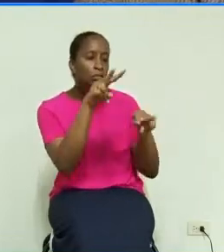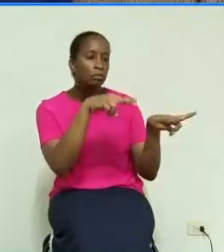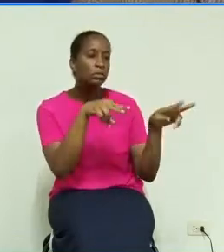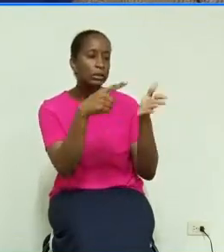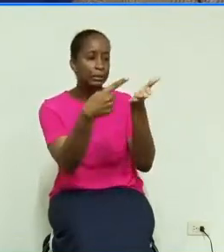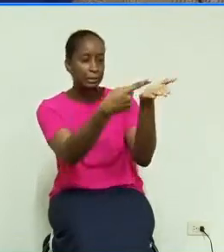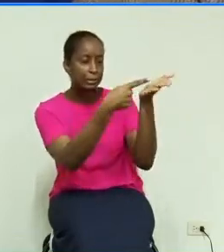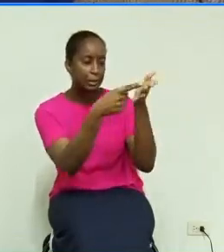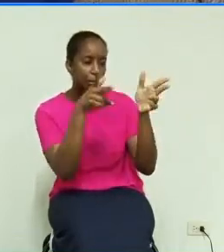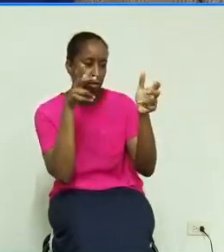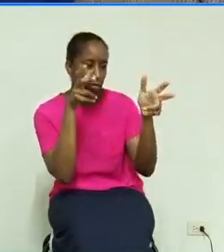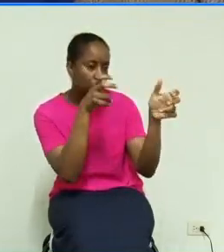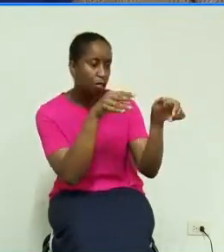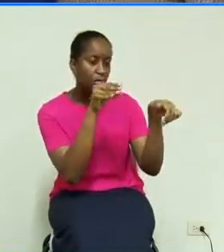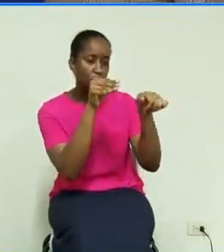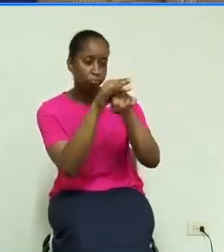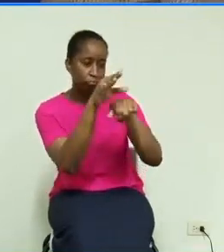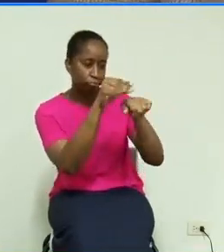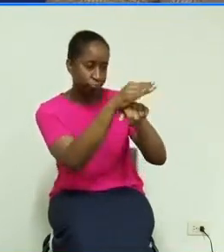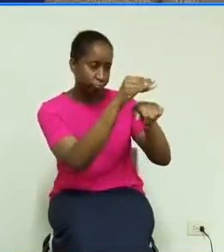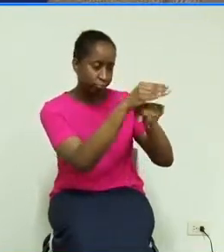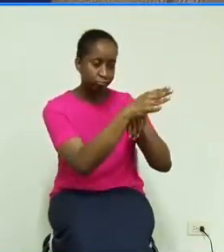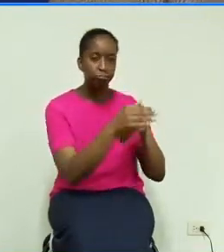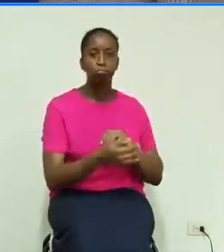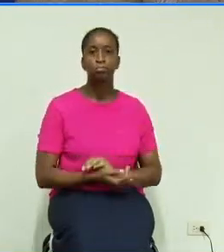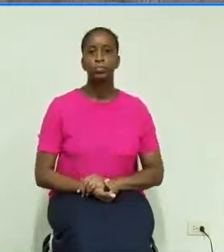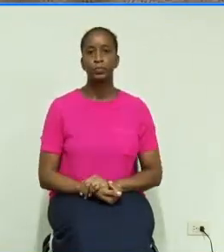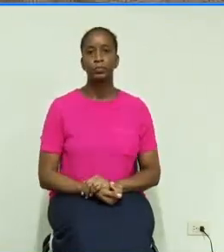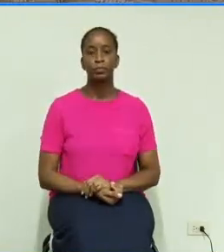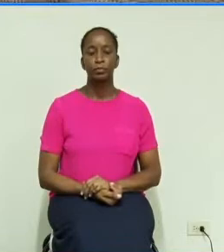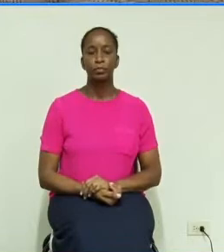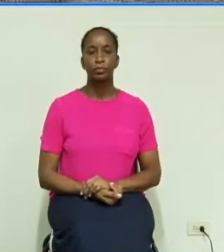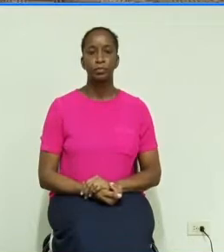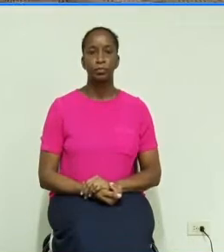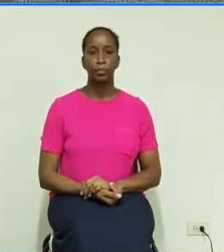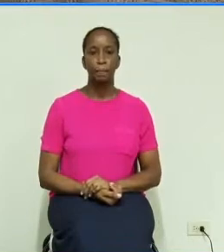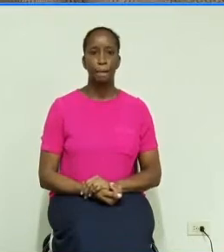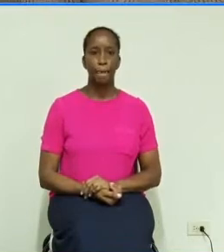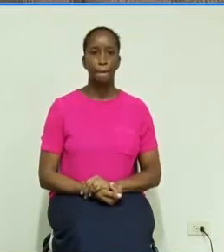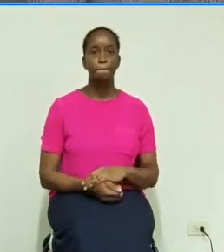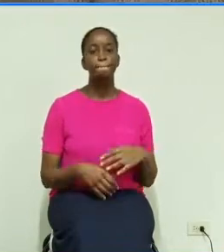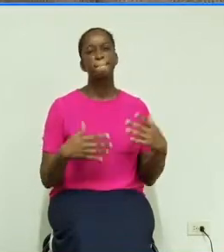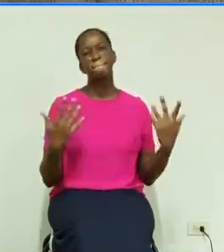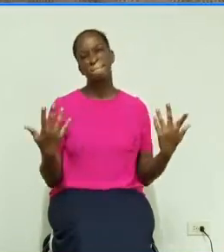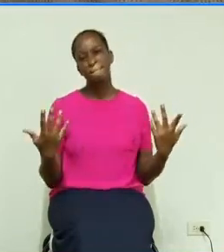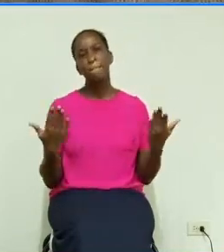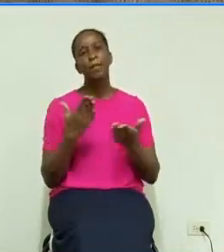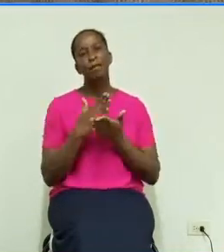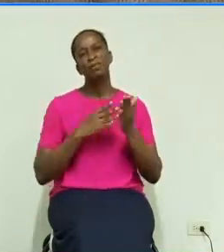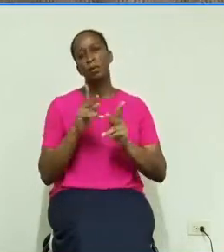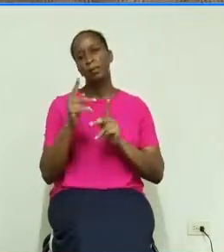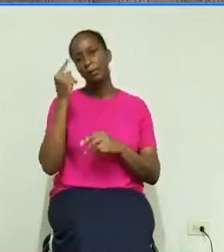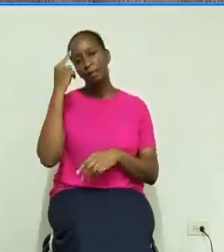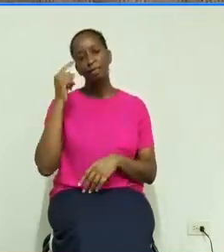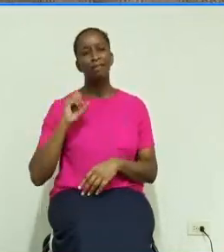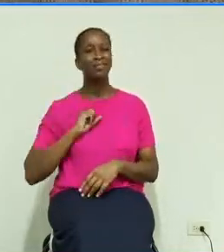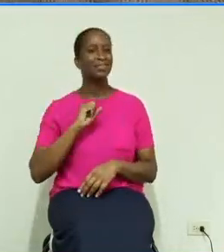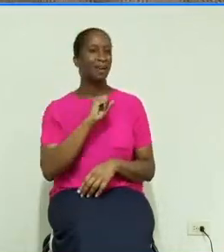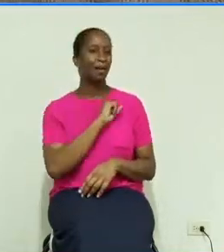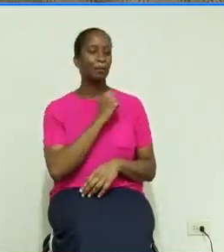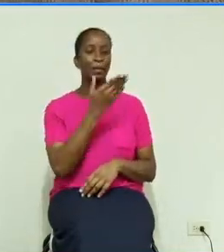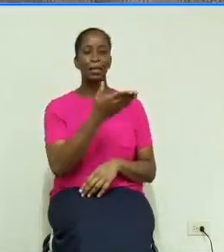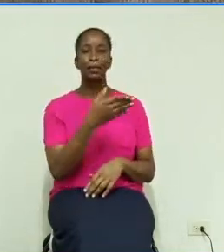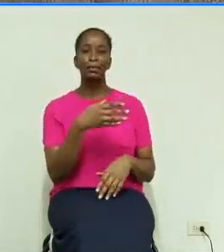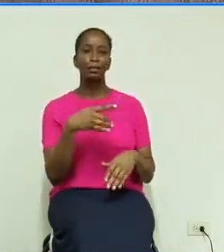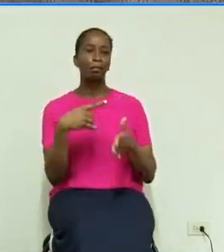government balance of power, some people have termed it a talk shop, because, as they say, whatever the